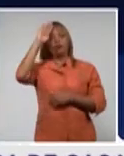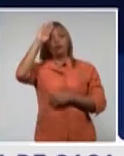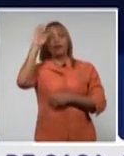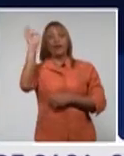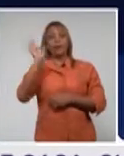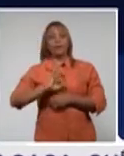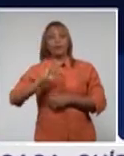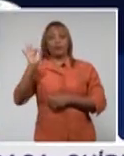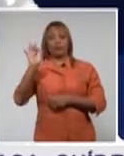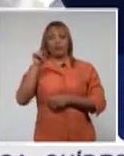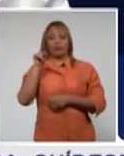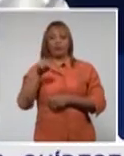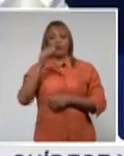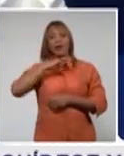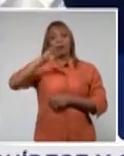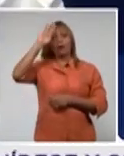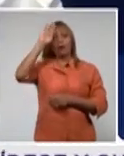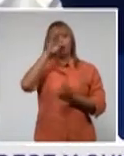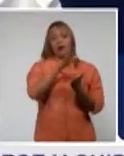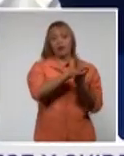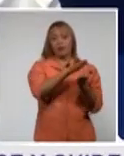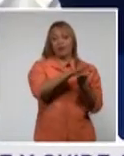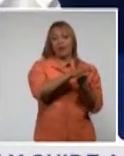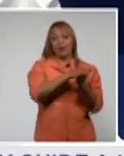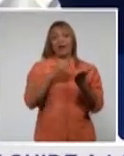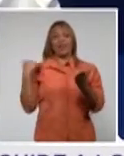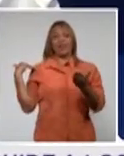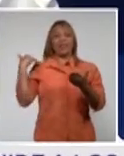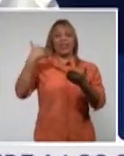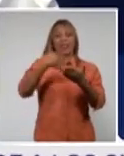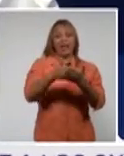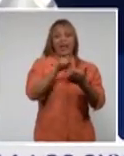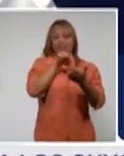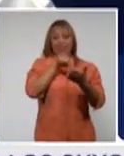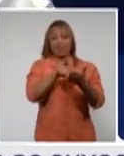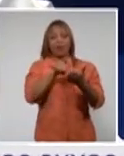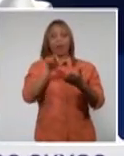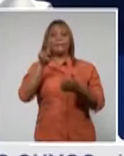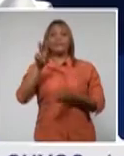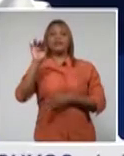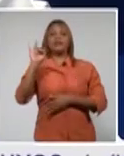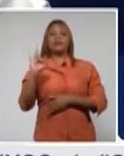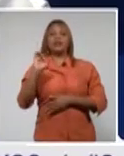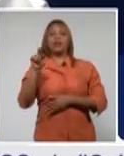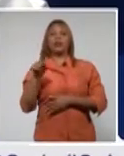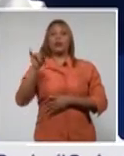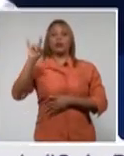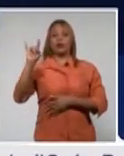100,000 inhabitants since the start of the pandemic stands at